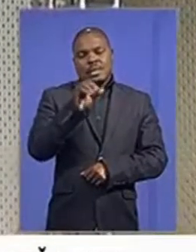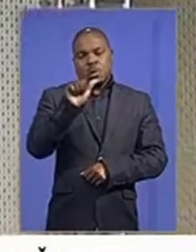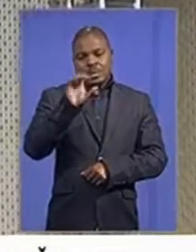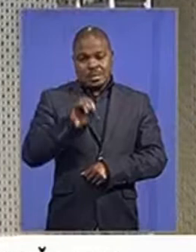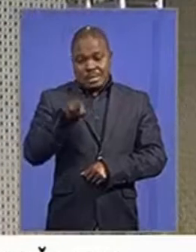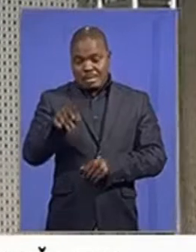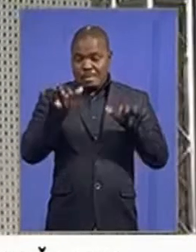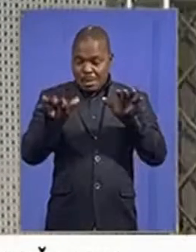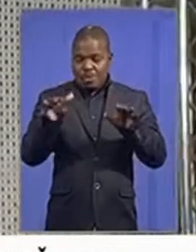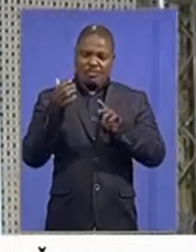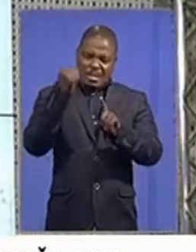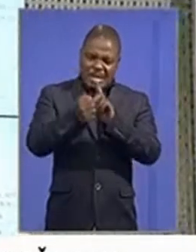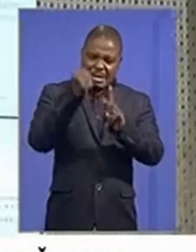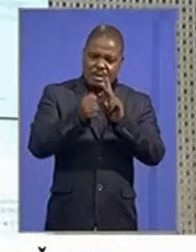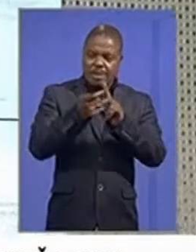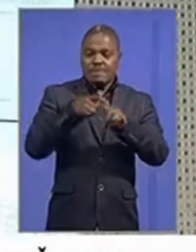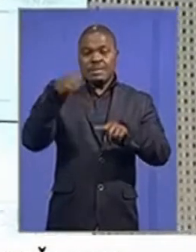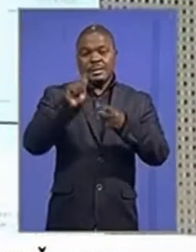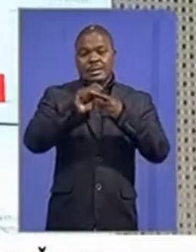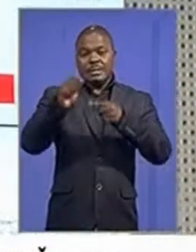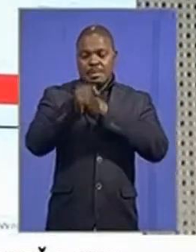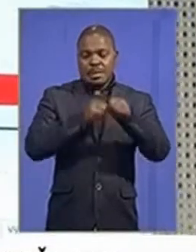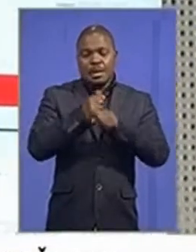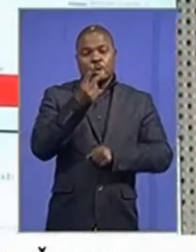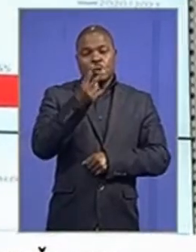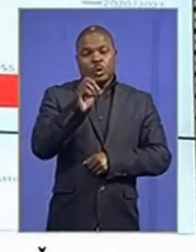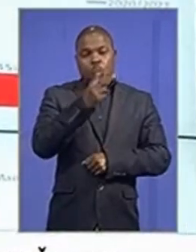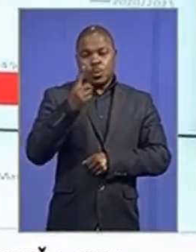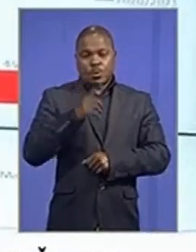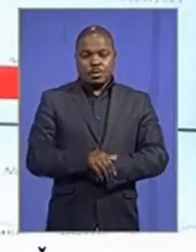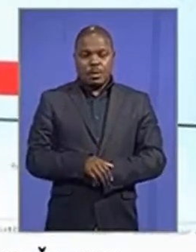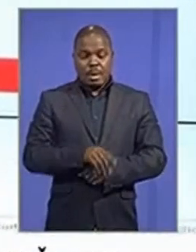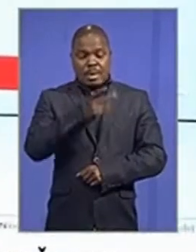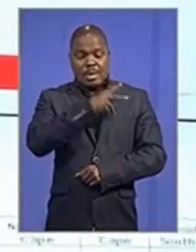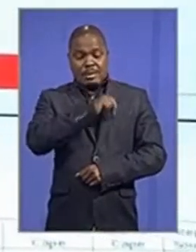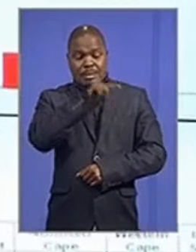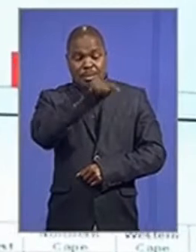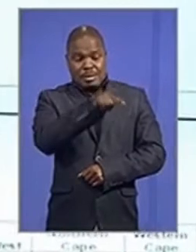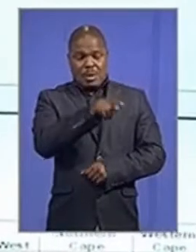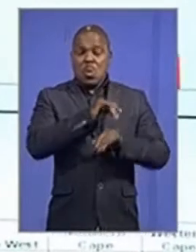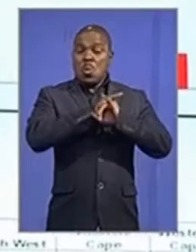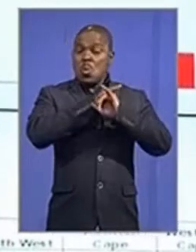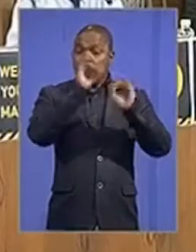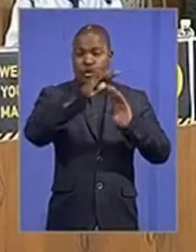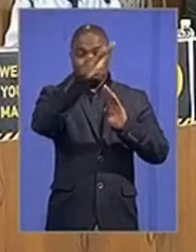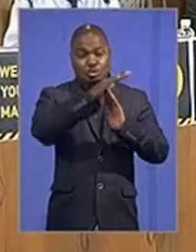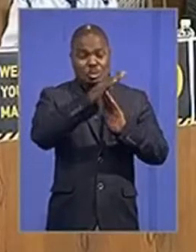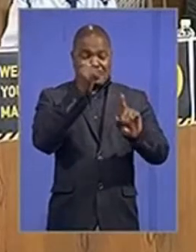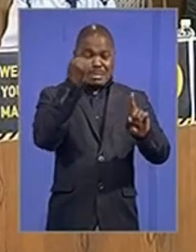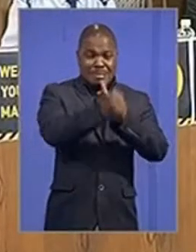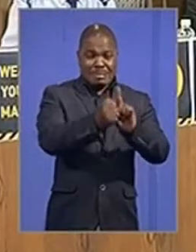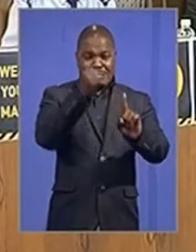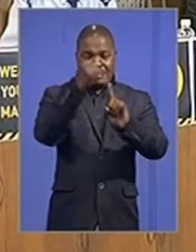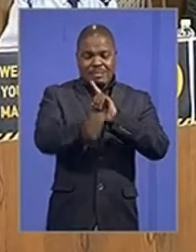4,976 bao ba bolailweng mo kotareng ya ntlha ya 2021. KwaZulu-Natal e itemogetse palo e kwa godimo ya